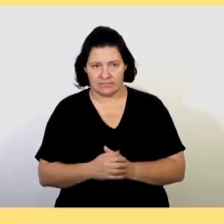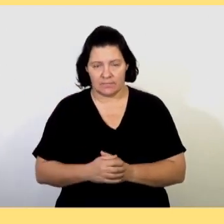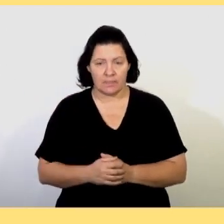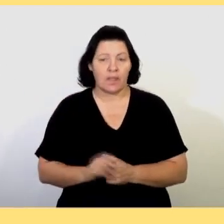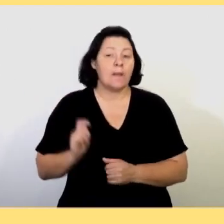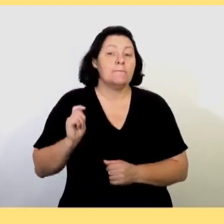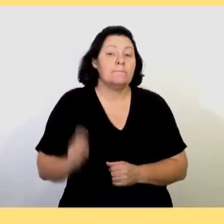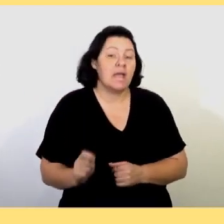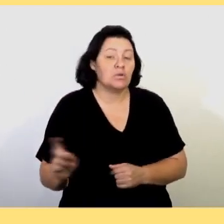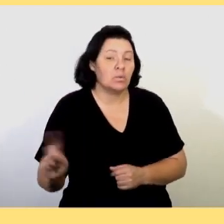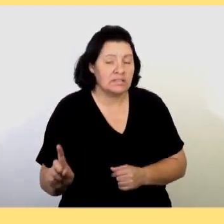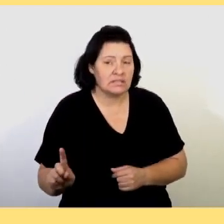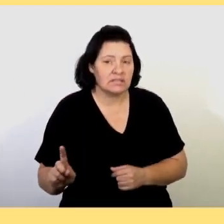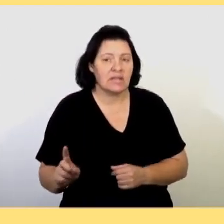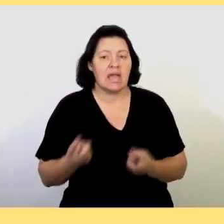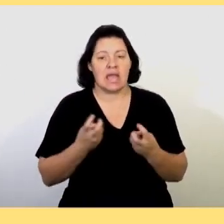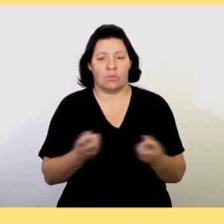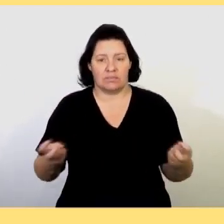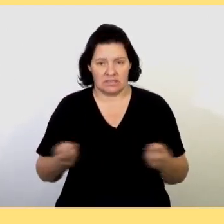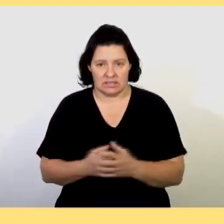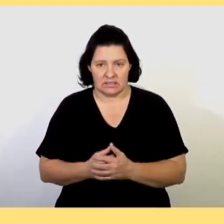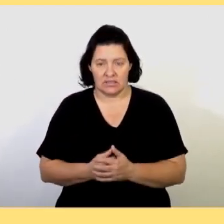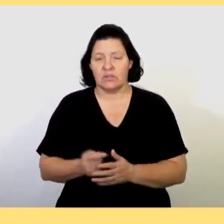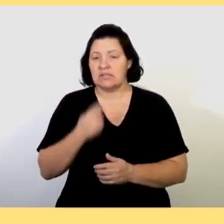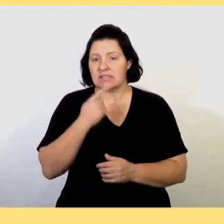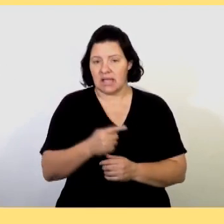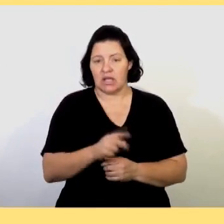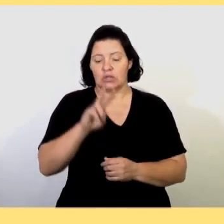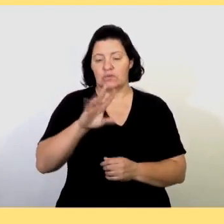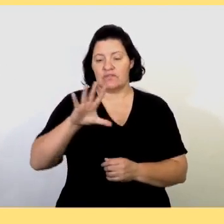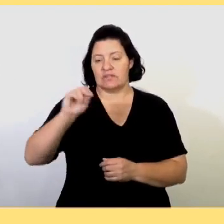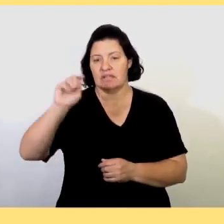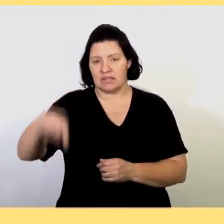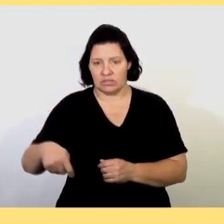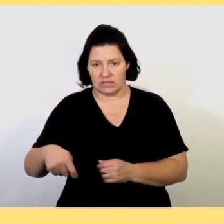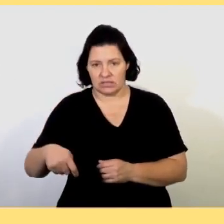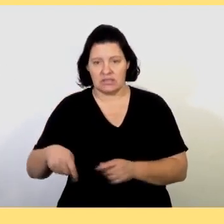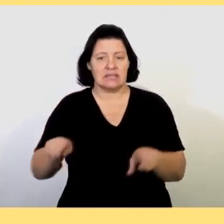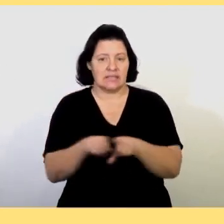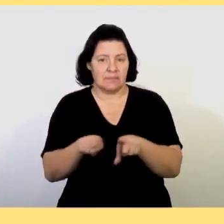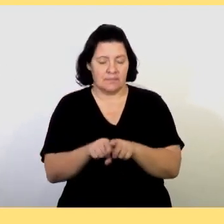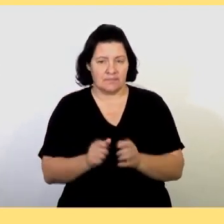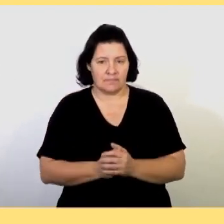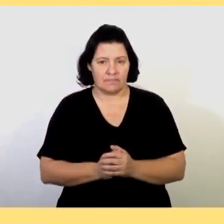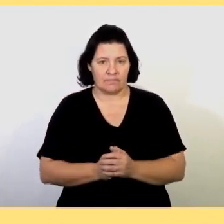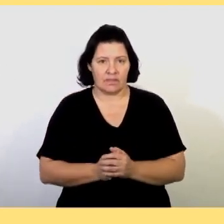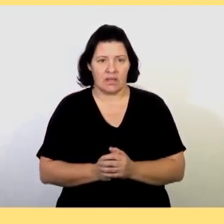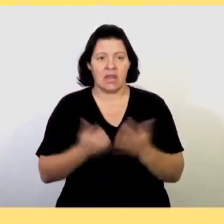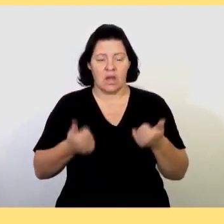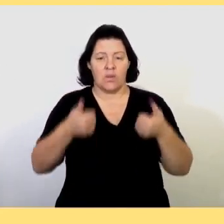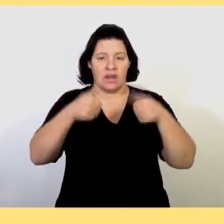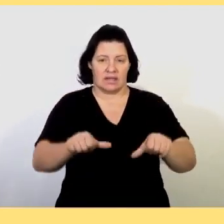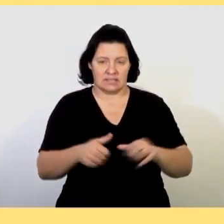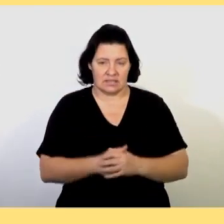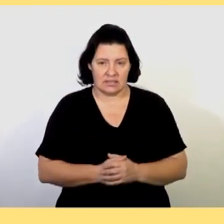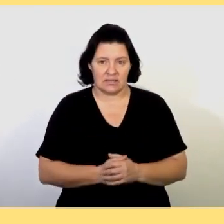$250,000. What we paid for, it is equipment. So I'll come here and say $250,000 as well. Let's quickly